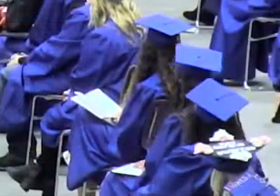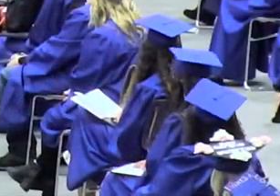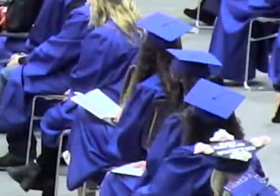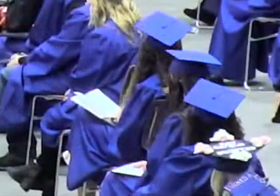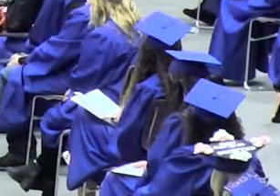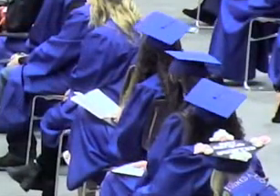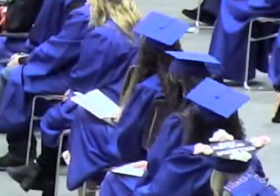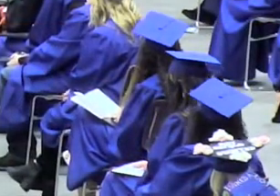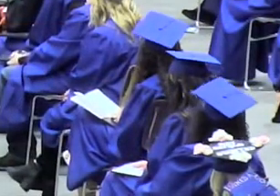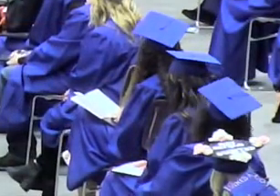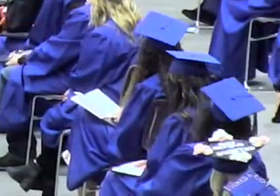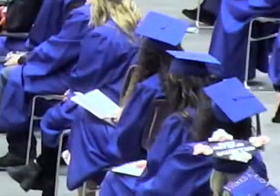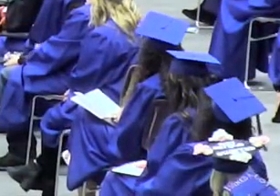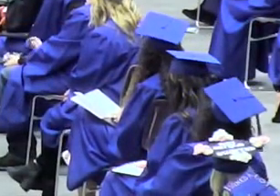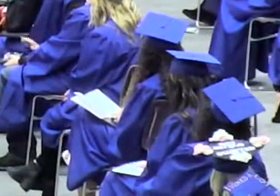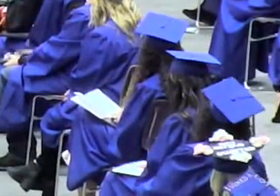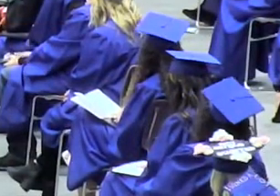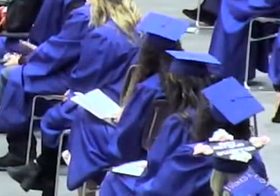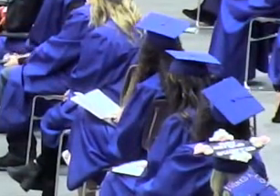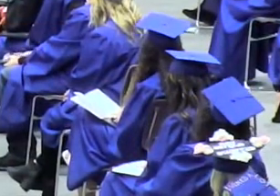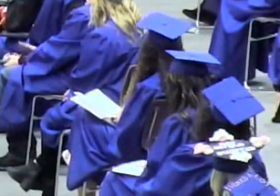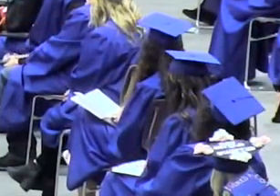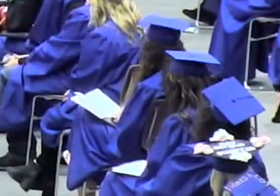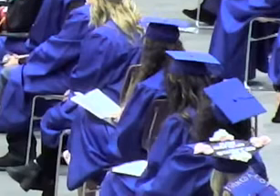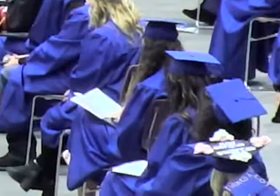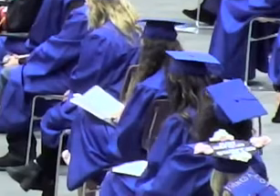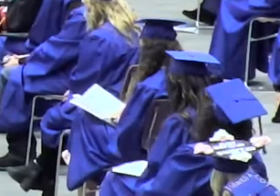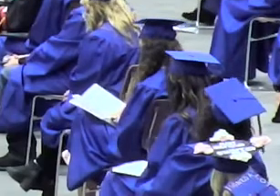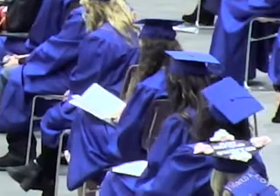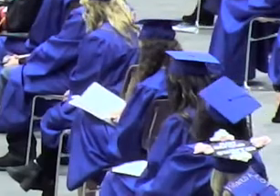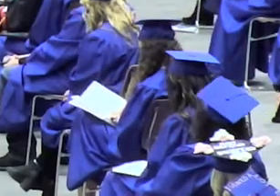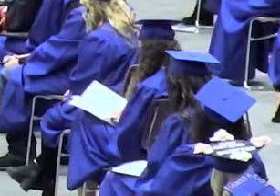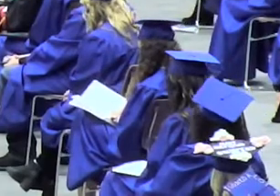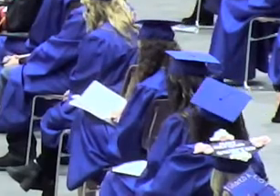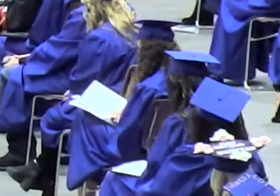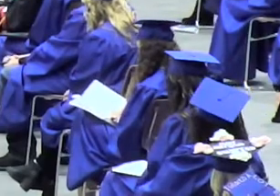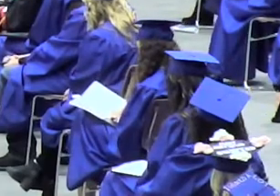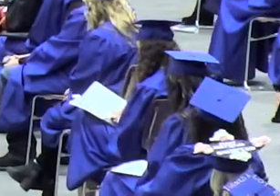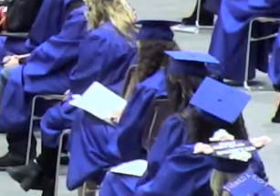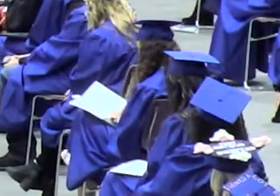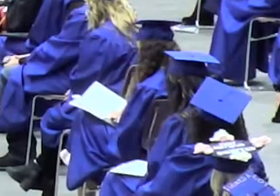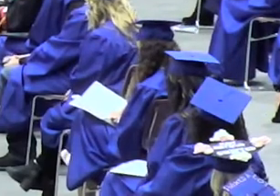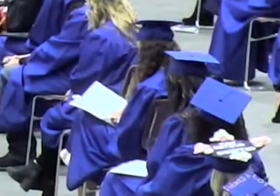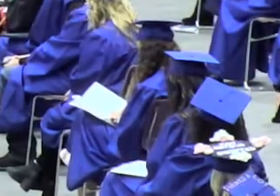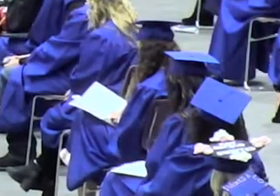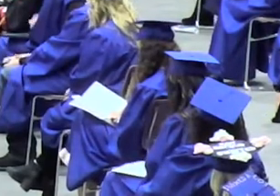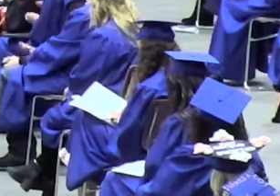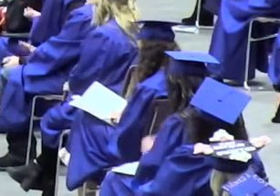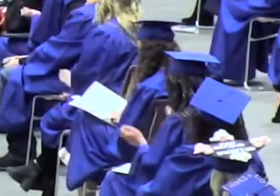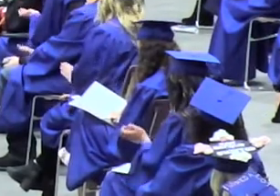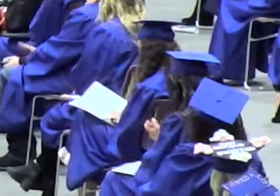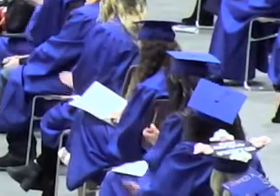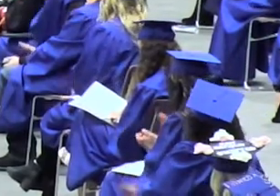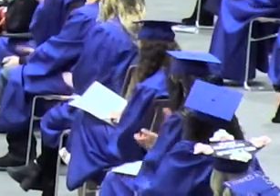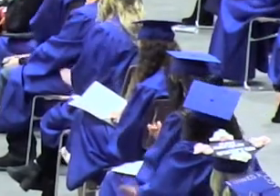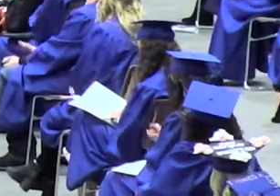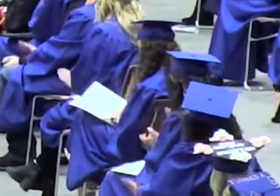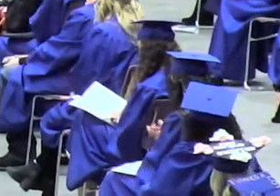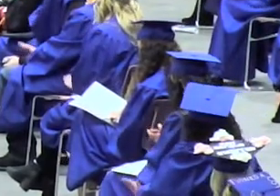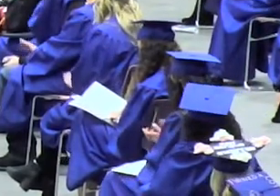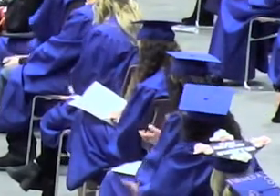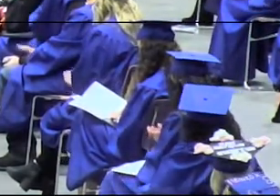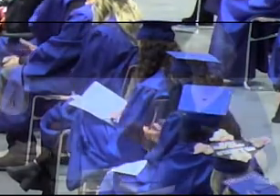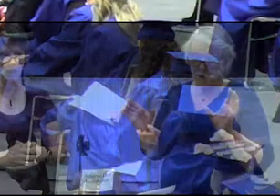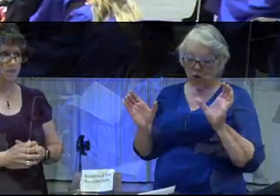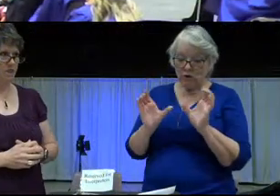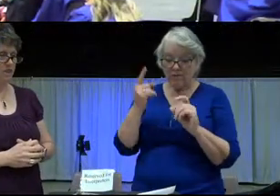Brian C. Calgar, Certificate of Applied Science, Welding Technology and Fabrication, High Honors.